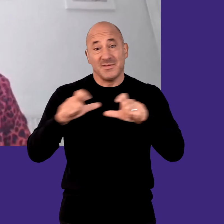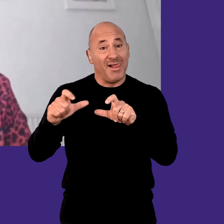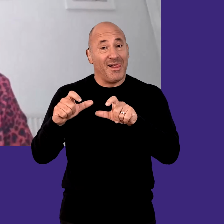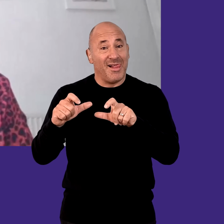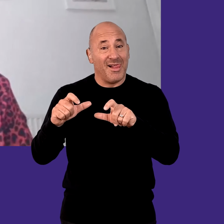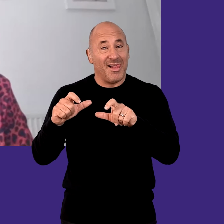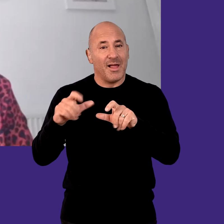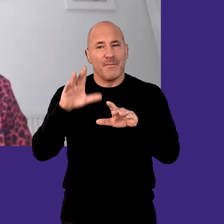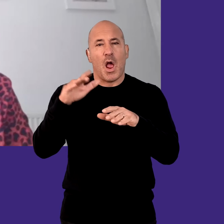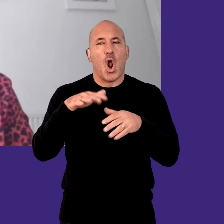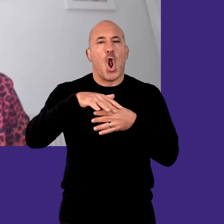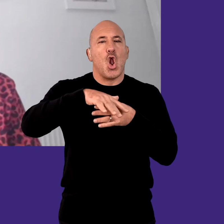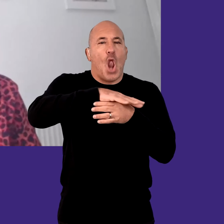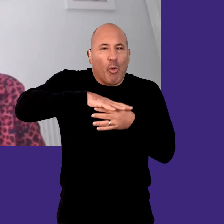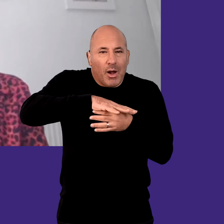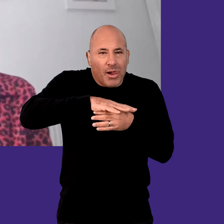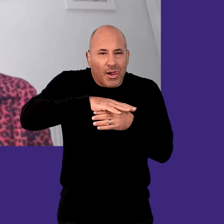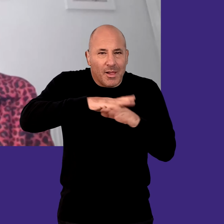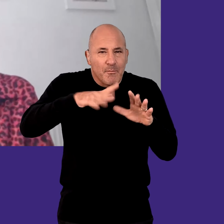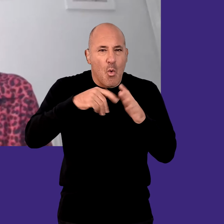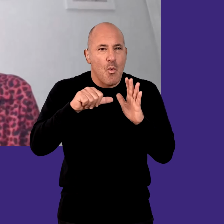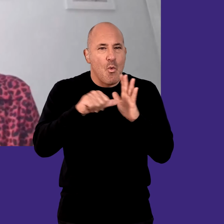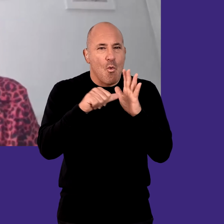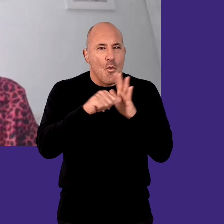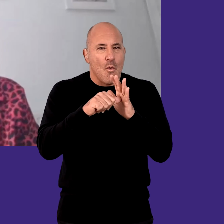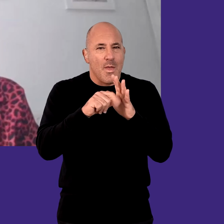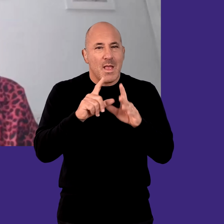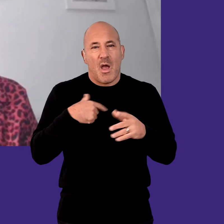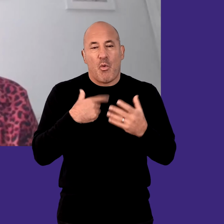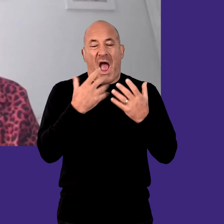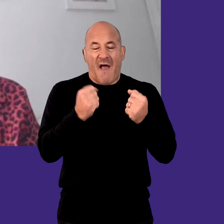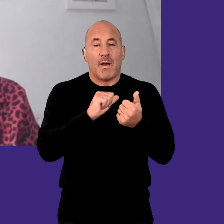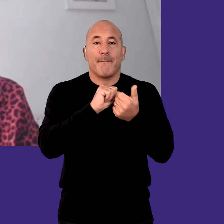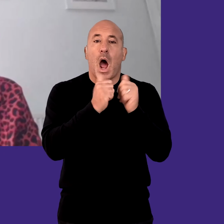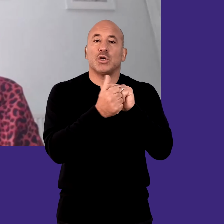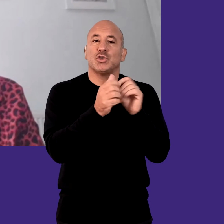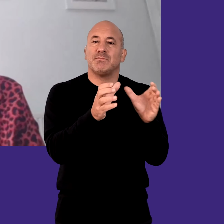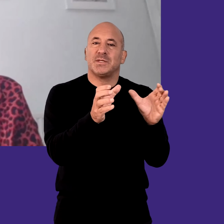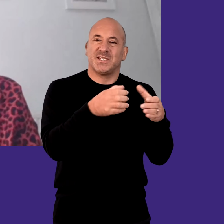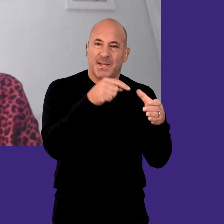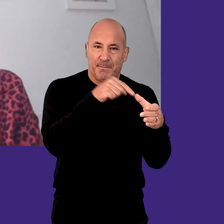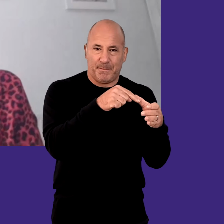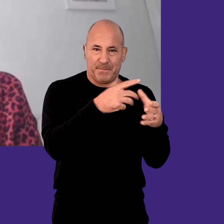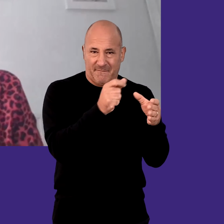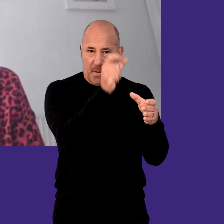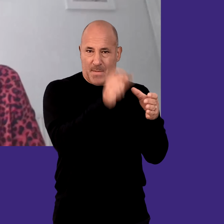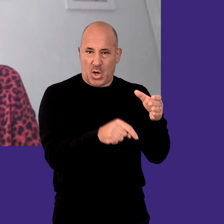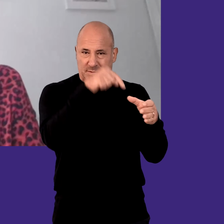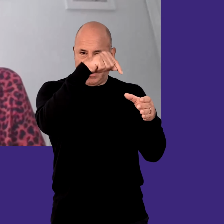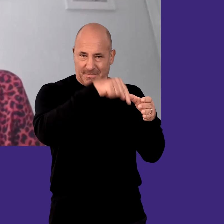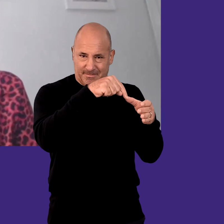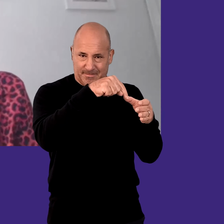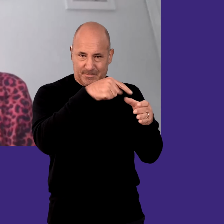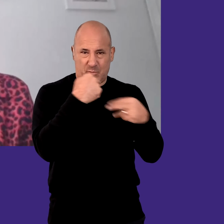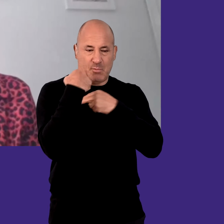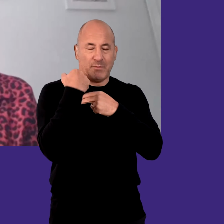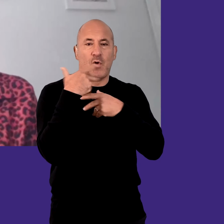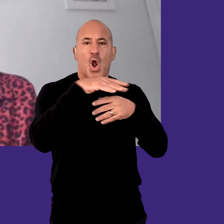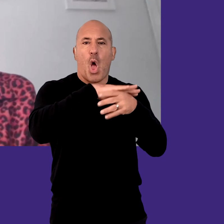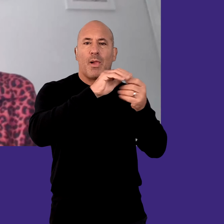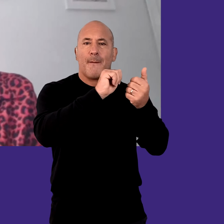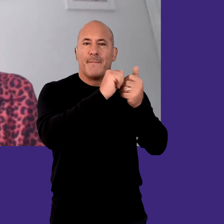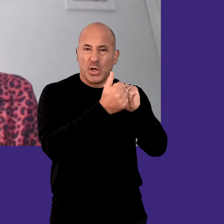we learn and develop as an organisation. It's trickier on a local level because we do have a partnerships team. There